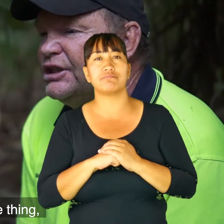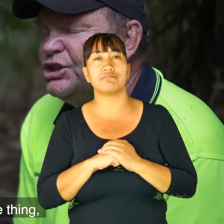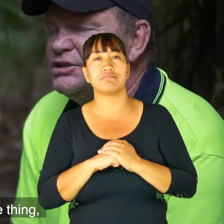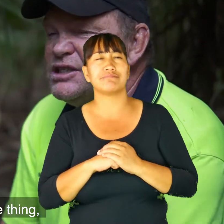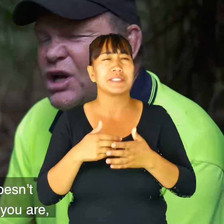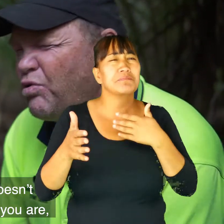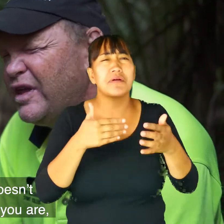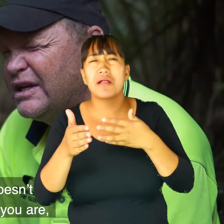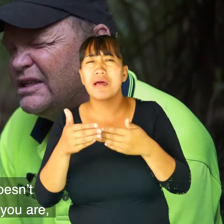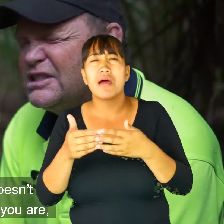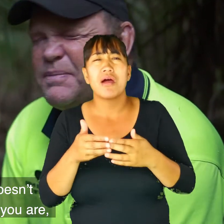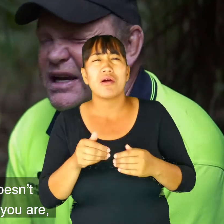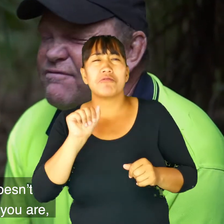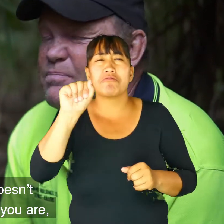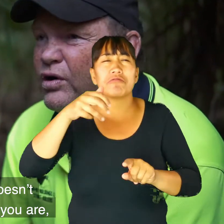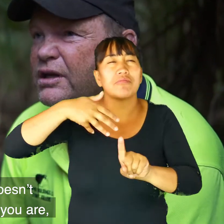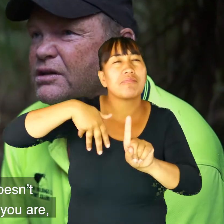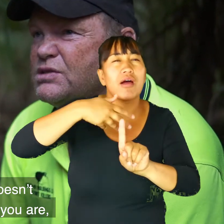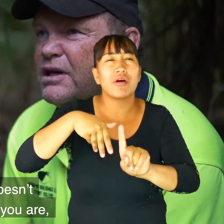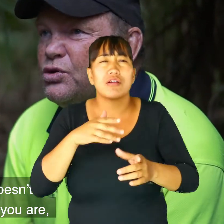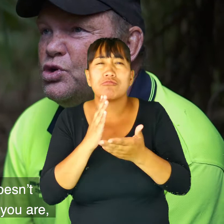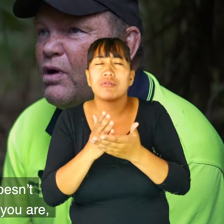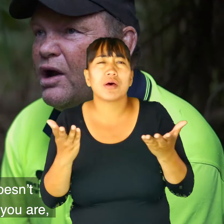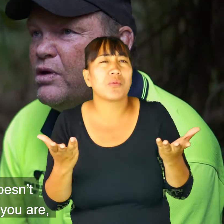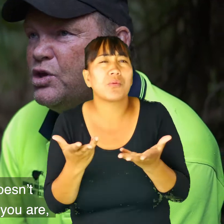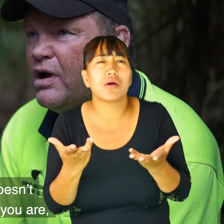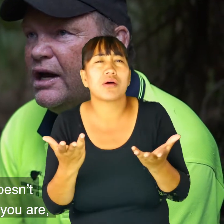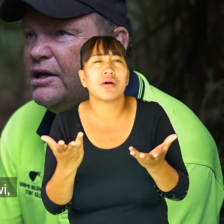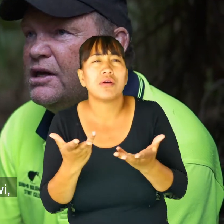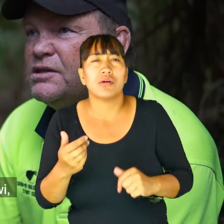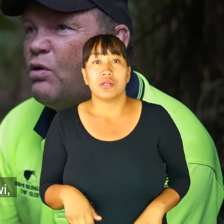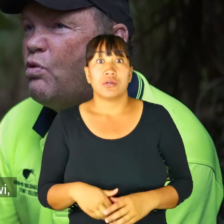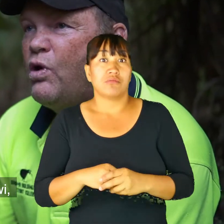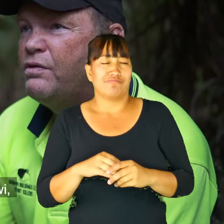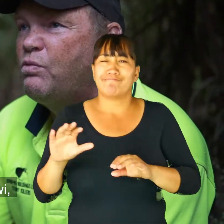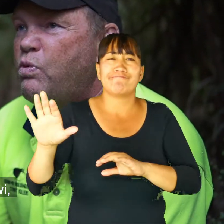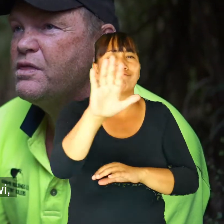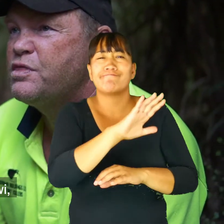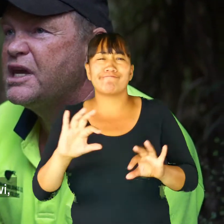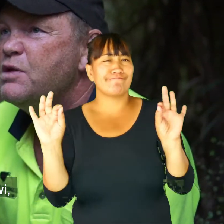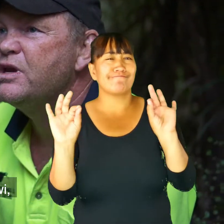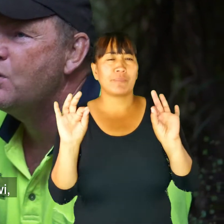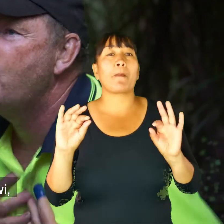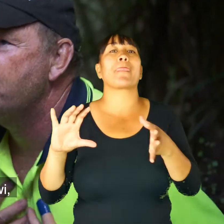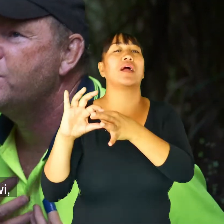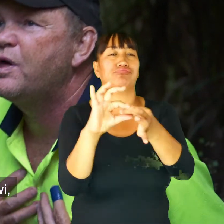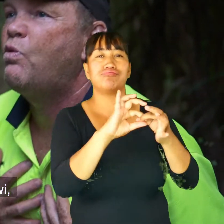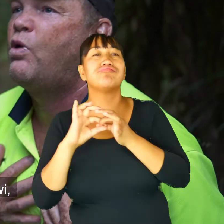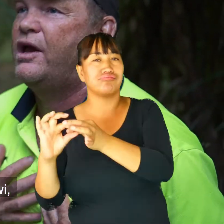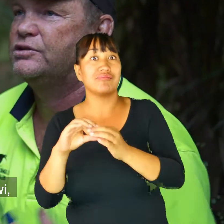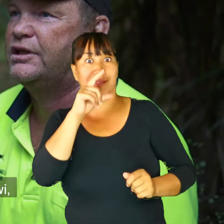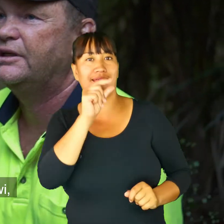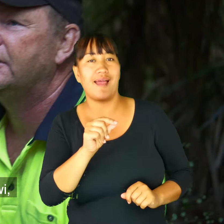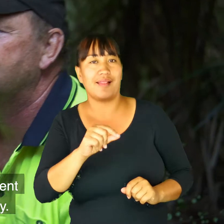and it's just, that's the whole thing. This is about everybody. It doesn't matter who you are, where you are. They're all, the Kiwi, they're